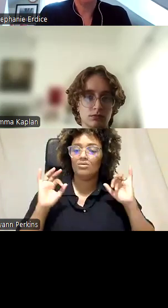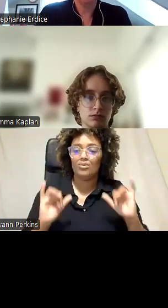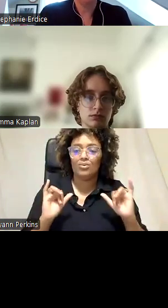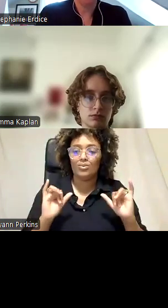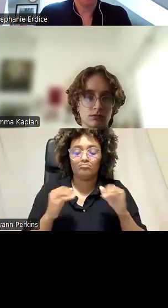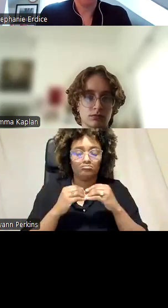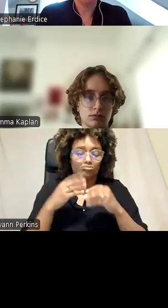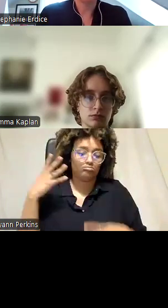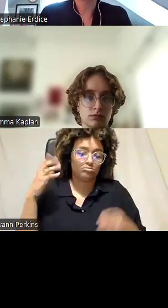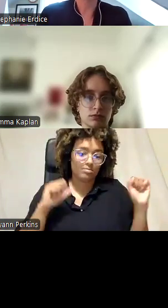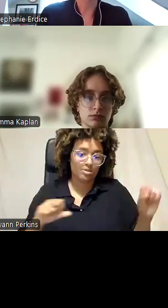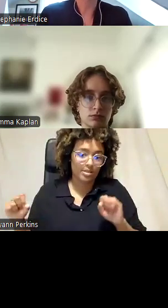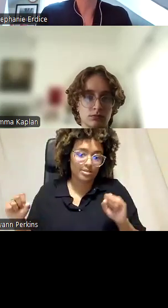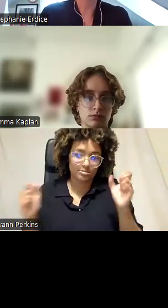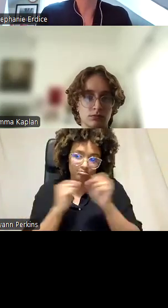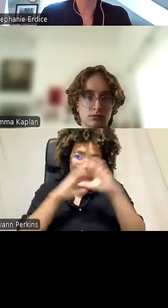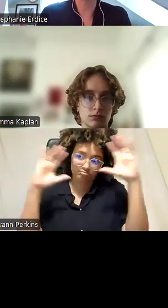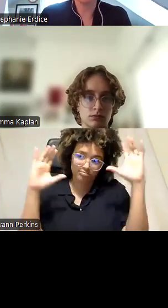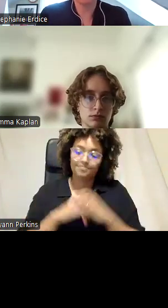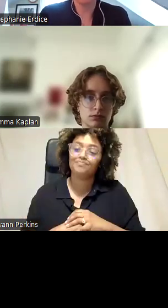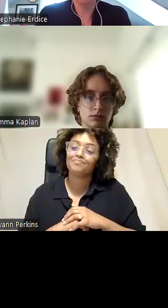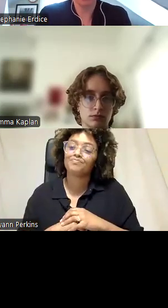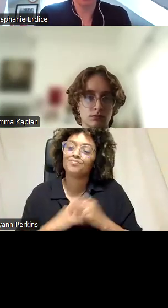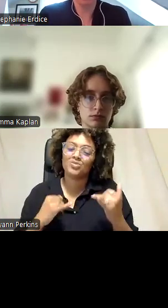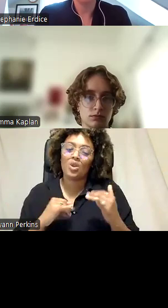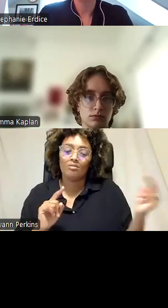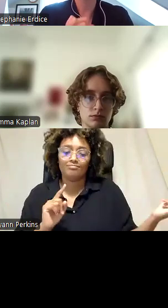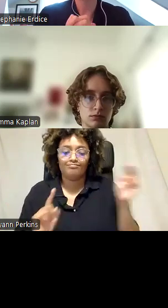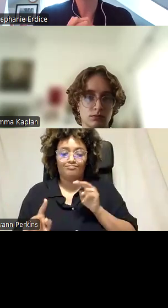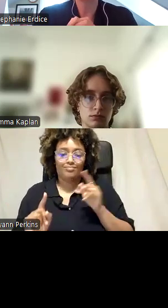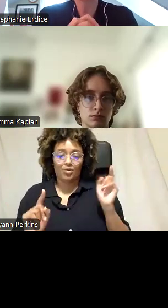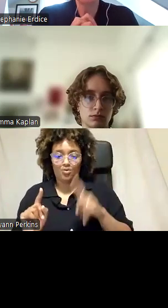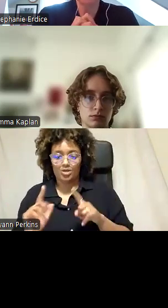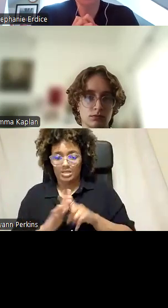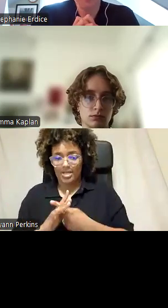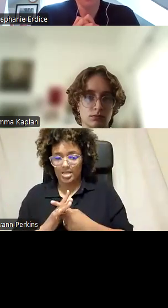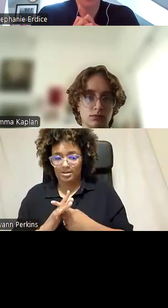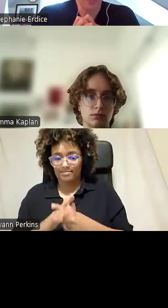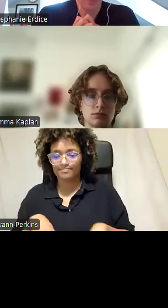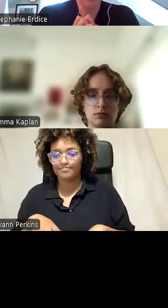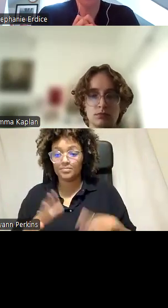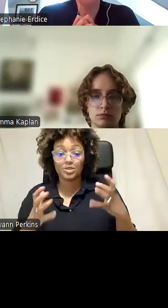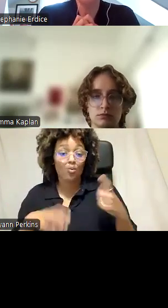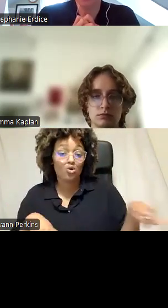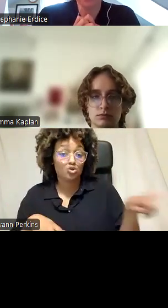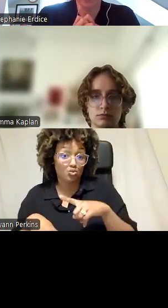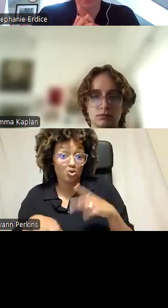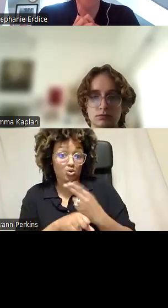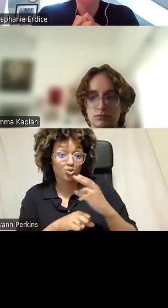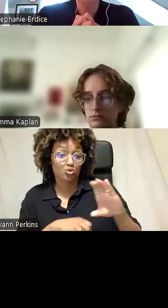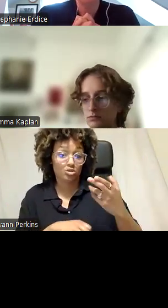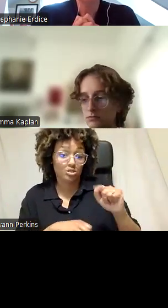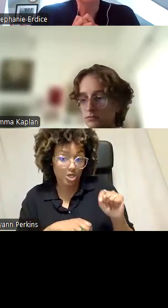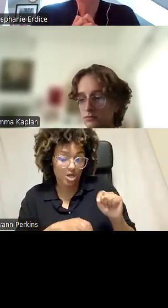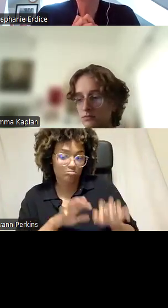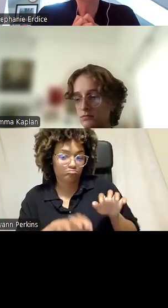back to this question I asked at the beginning. So I want you to drop in the chat, if you feel